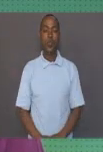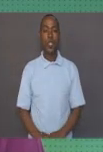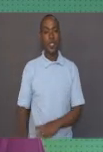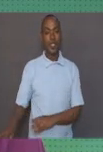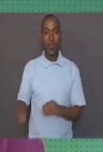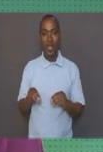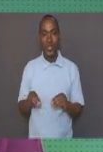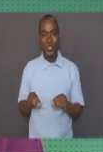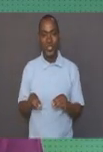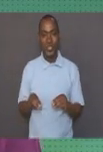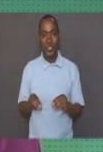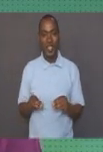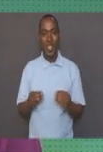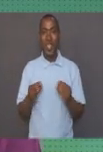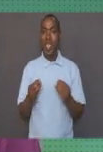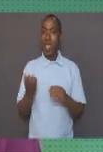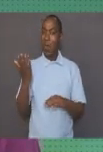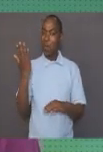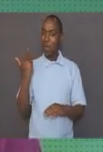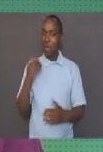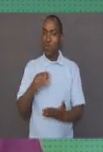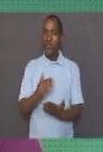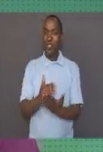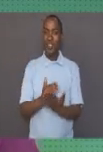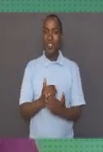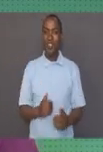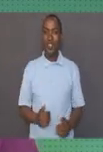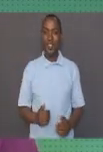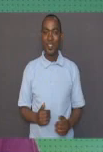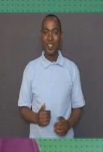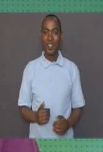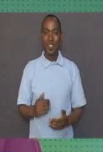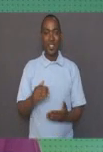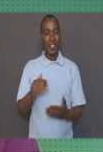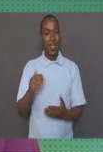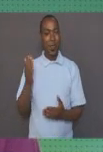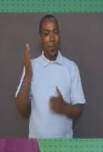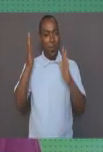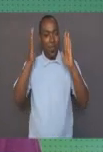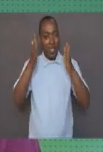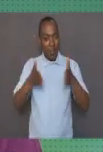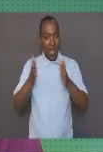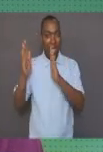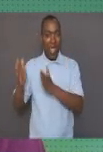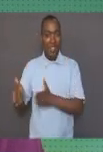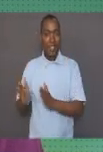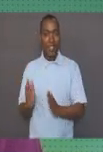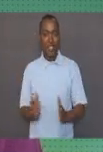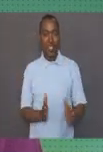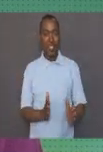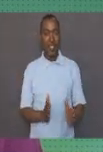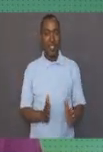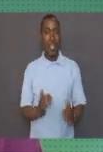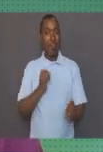Students, in our last lesson, we constructed a table to organize